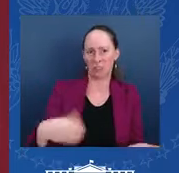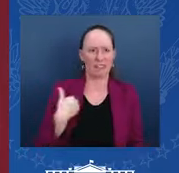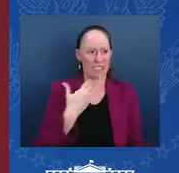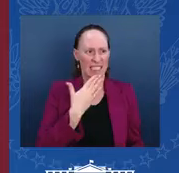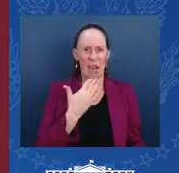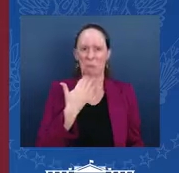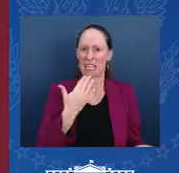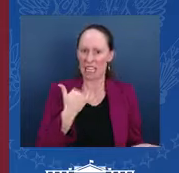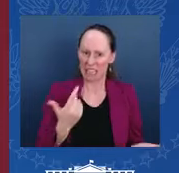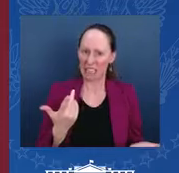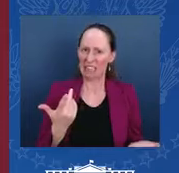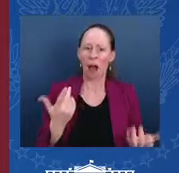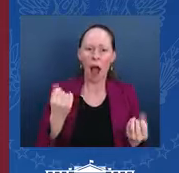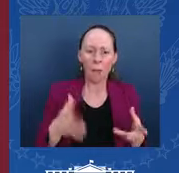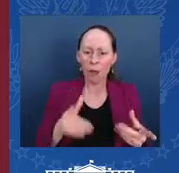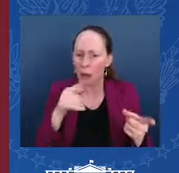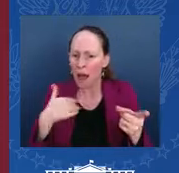hand.